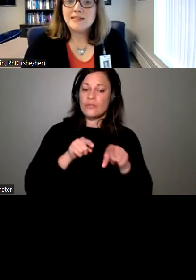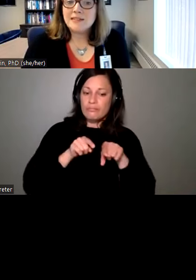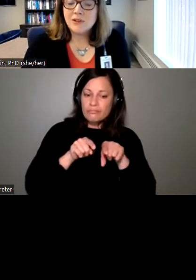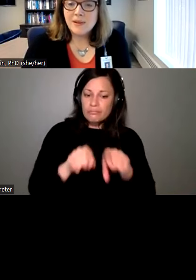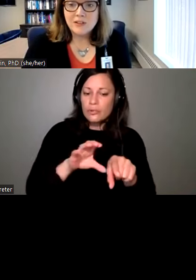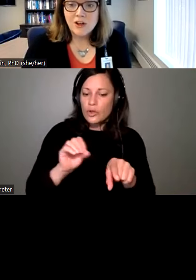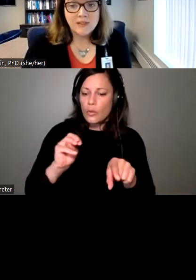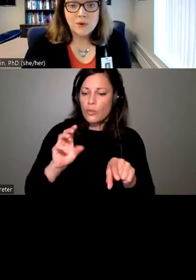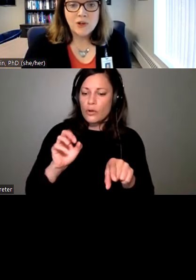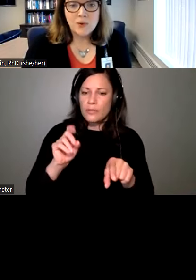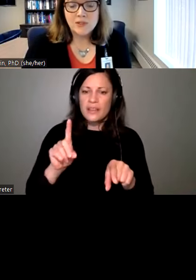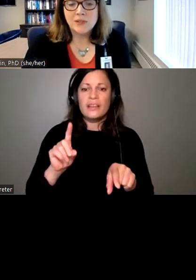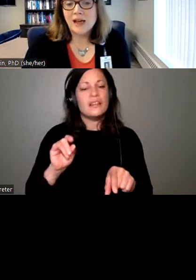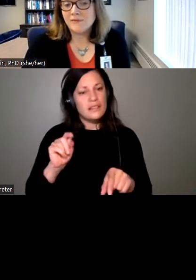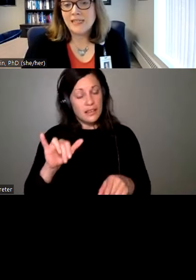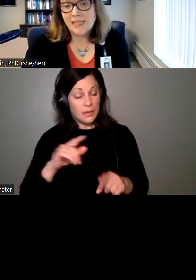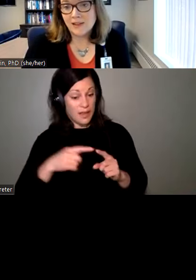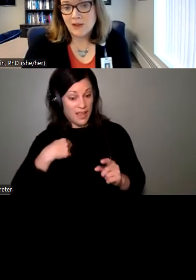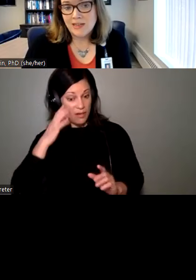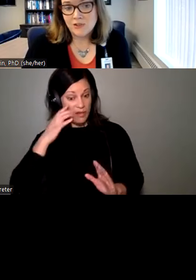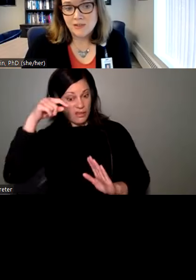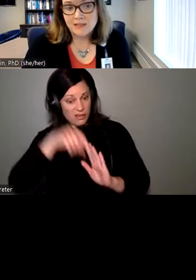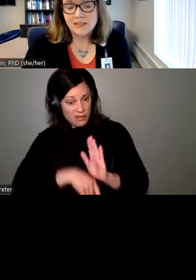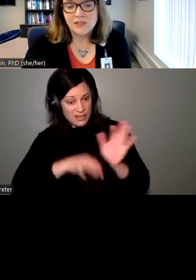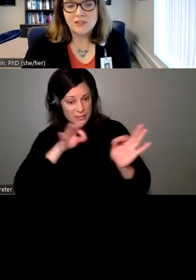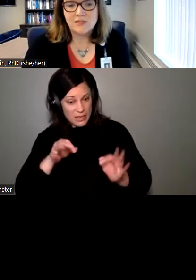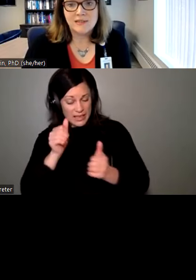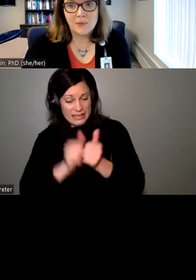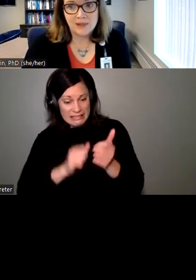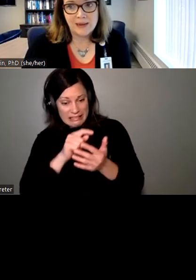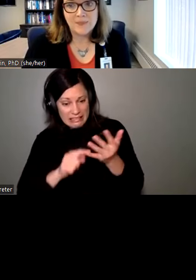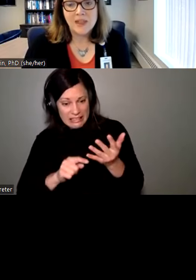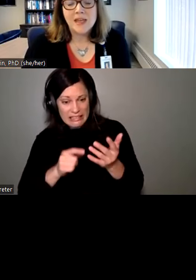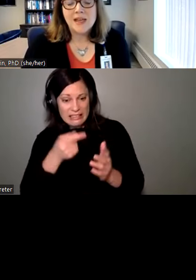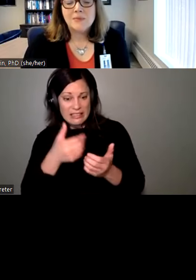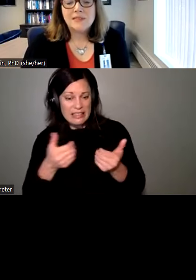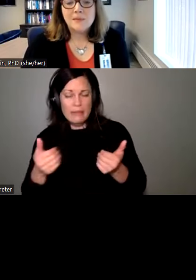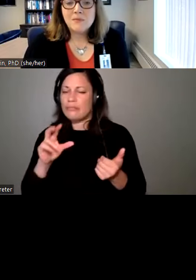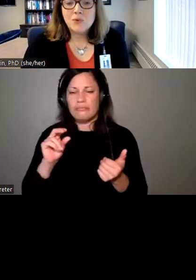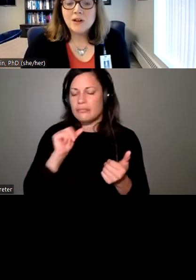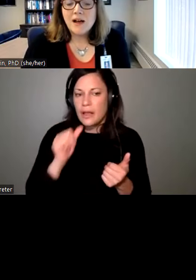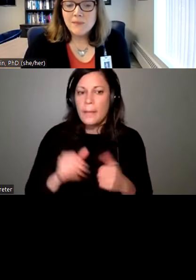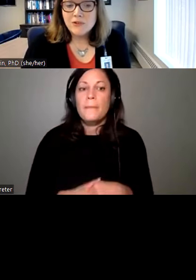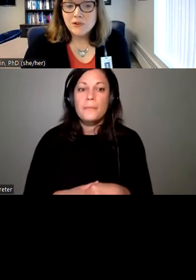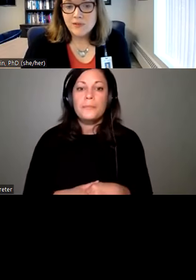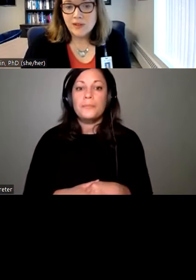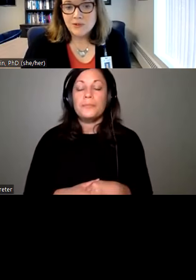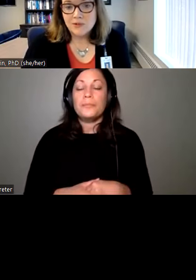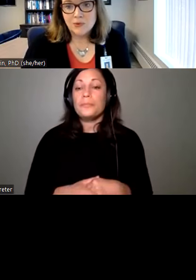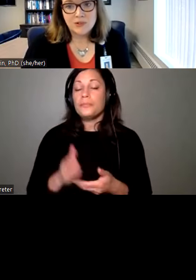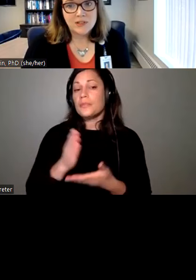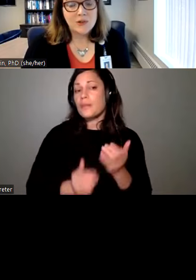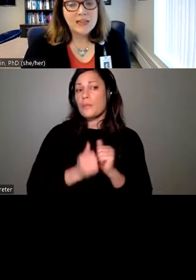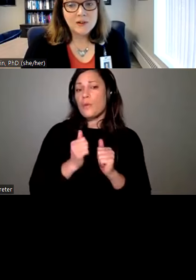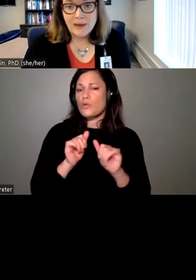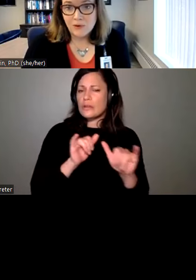But this isn't going to be a talk that will go into a lot of detail about each of these conditions separately. But some of the more common neurodevelopmental